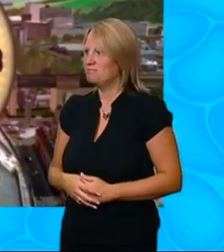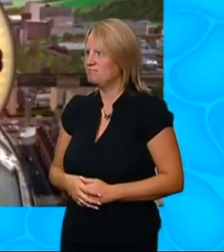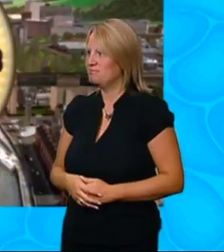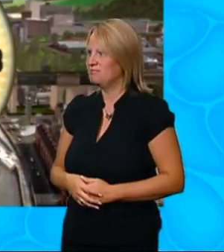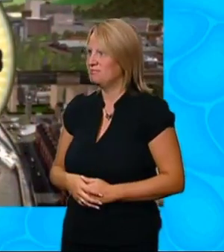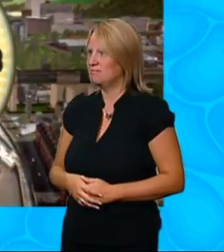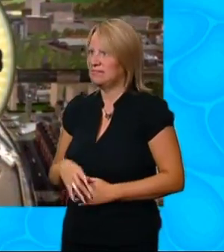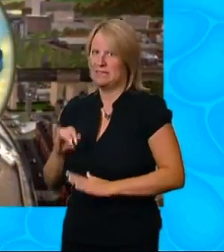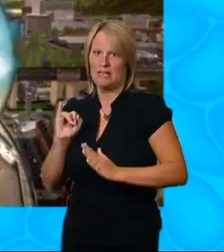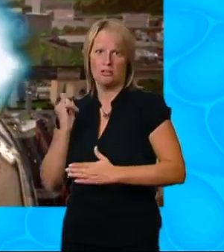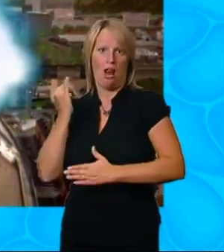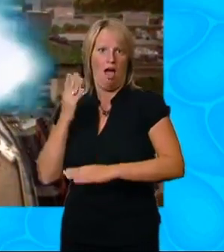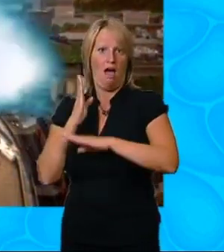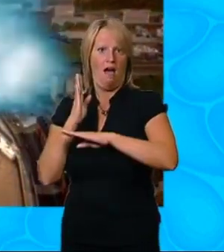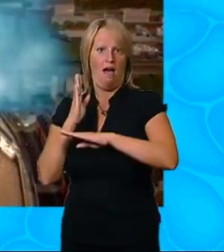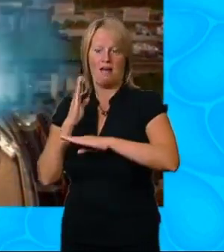6 o'clock.